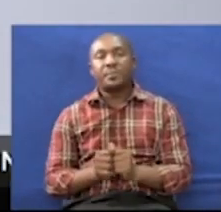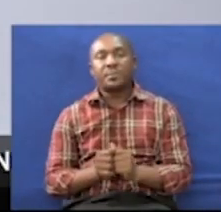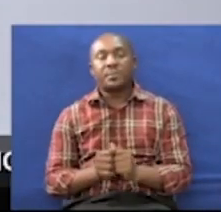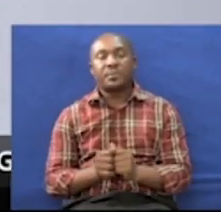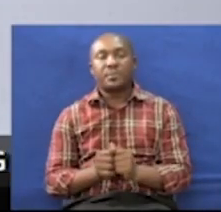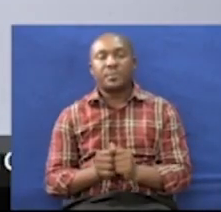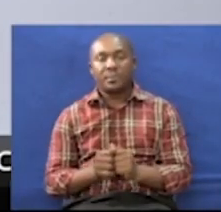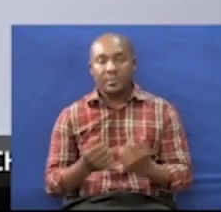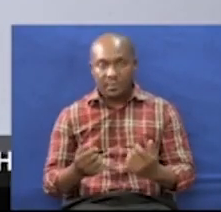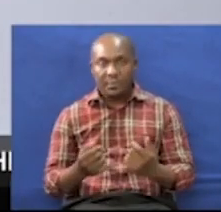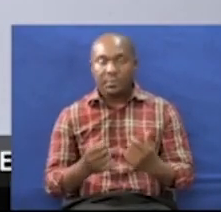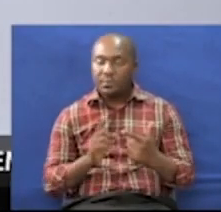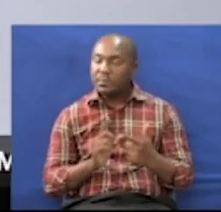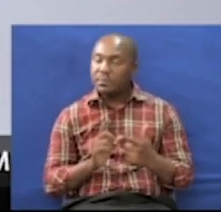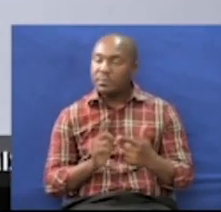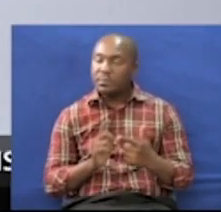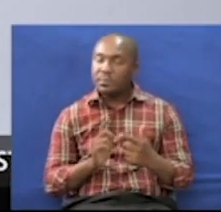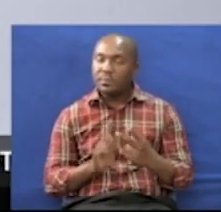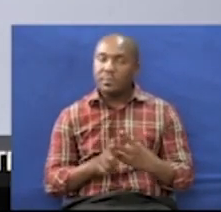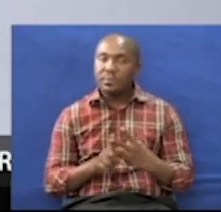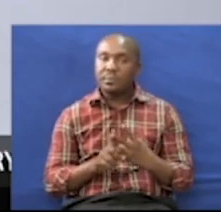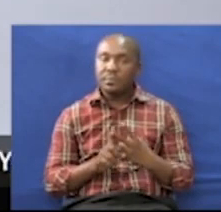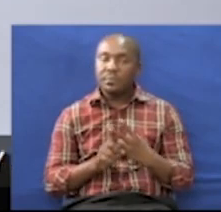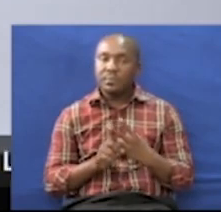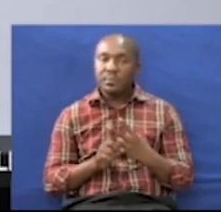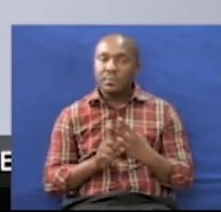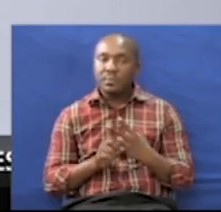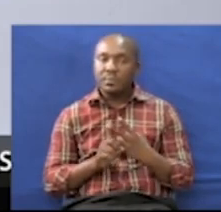another part of the Bunsen burner